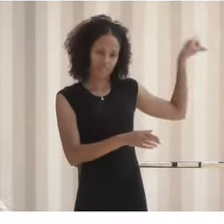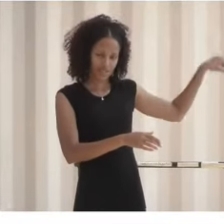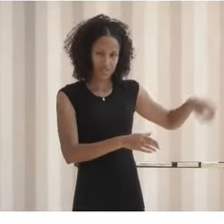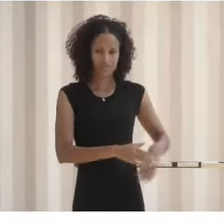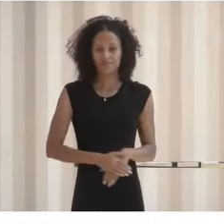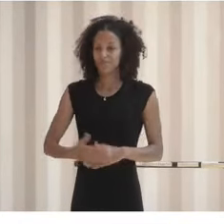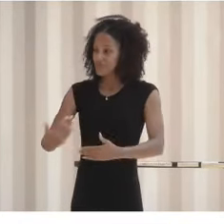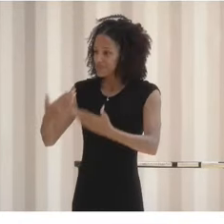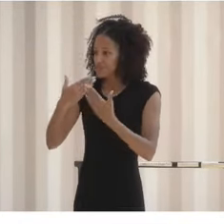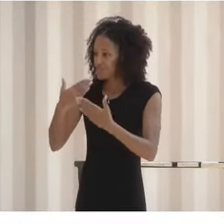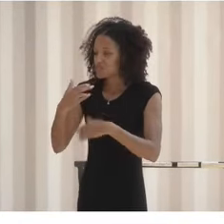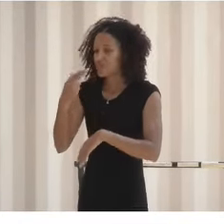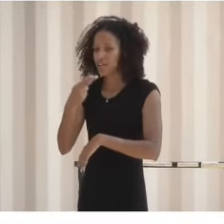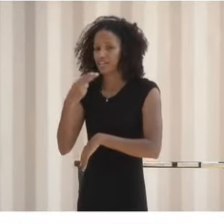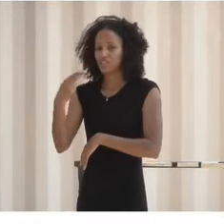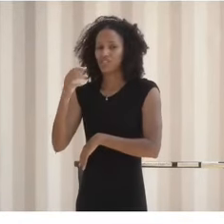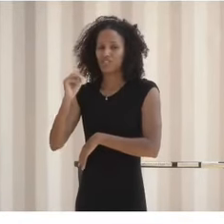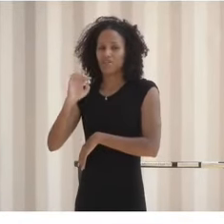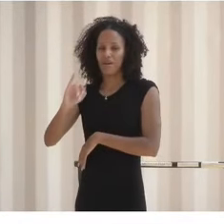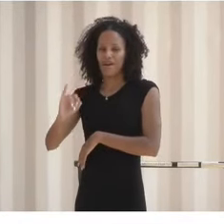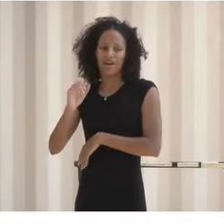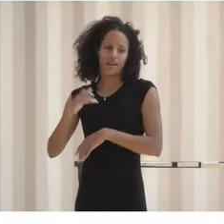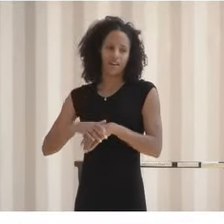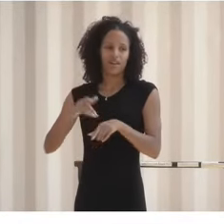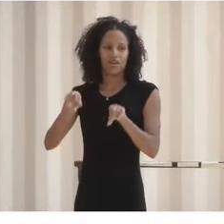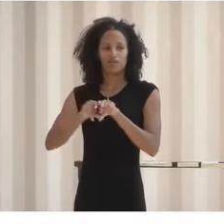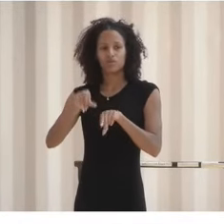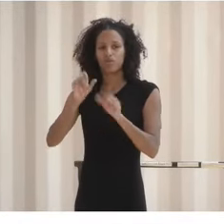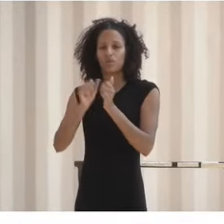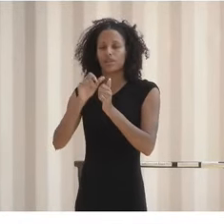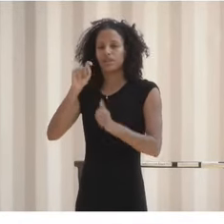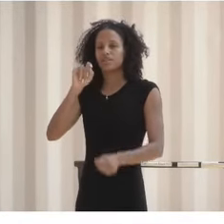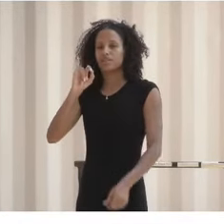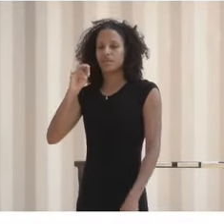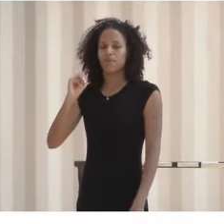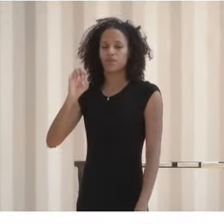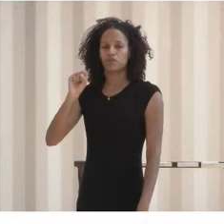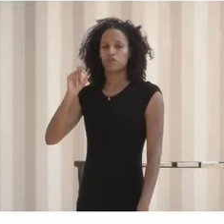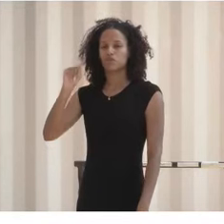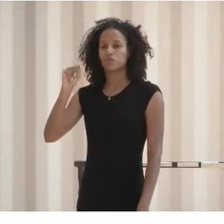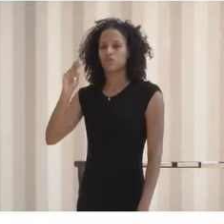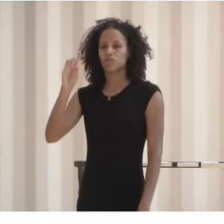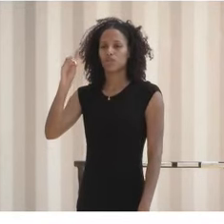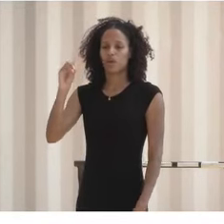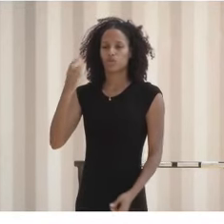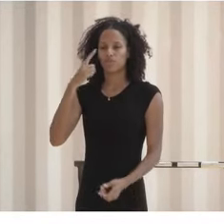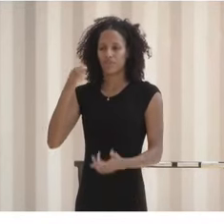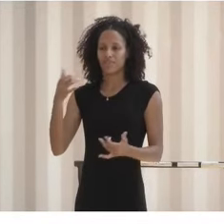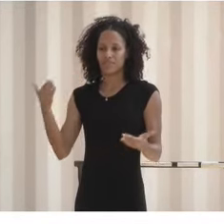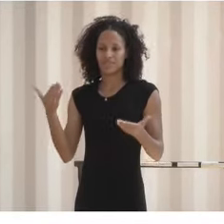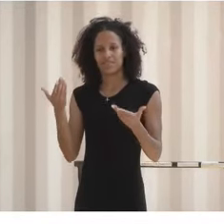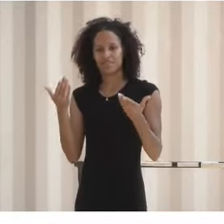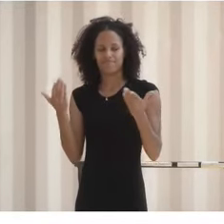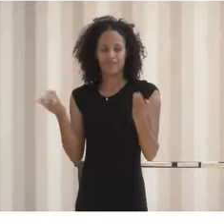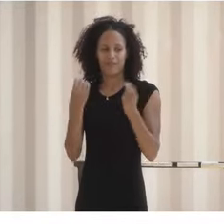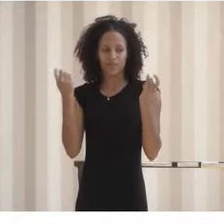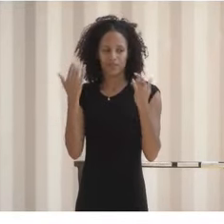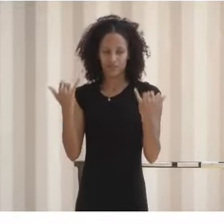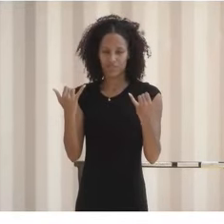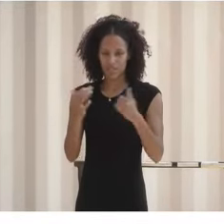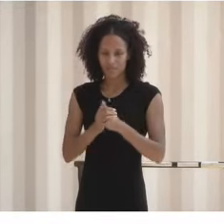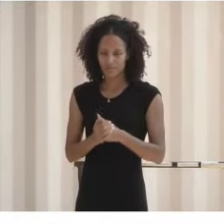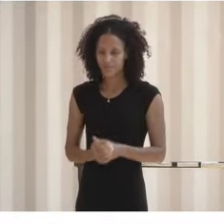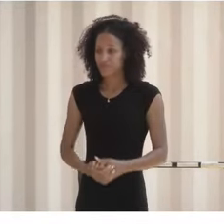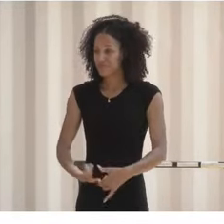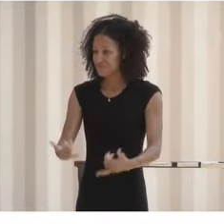to HHMI Tangled Bank Studios for helping to make this particular session possible today. And speaking